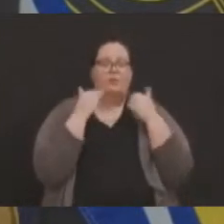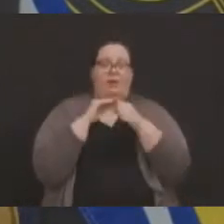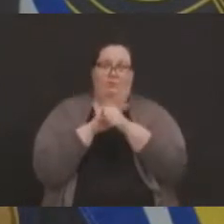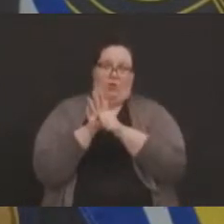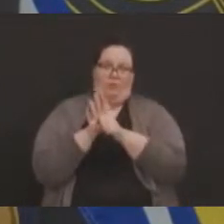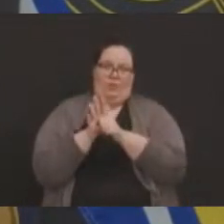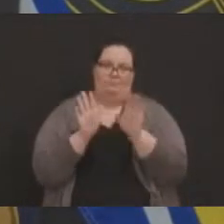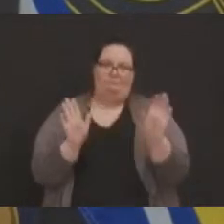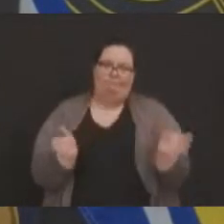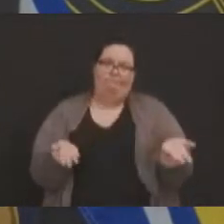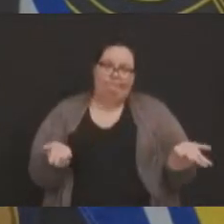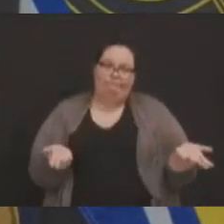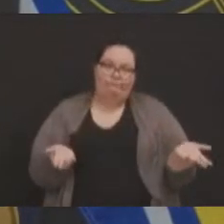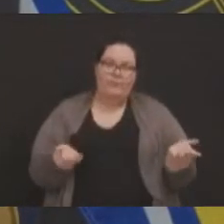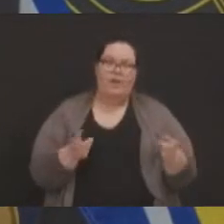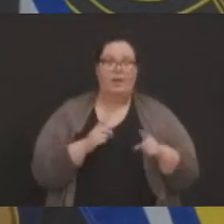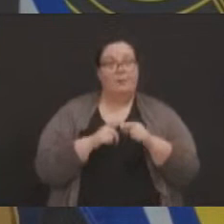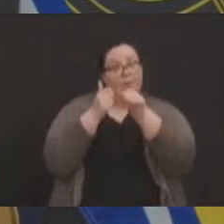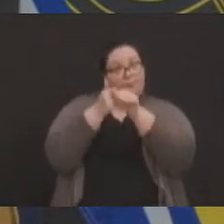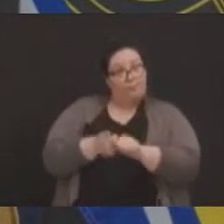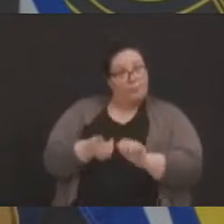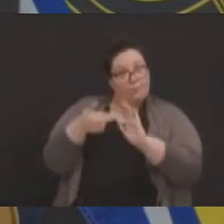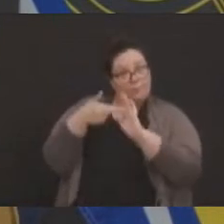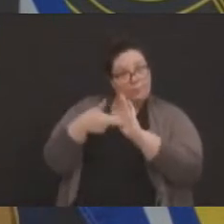you have the power to protect lives.